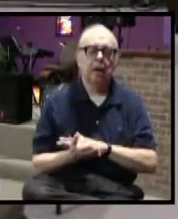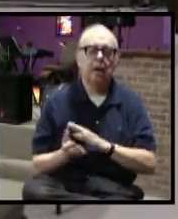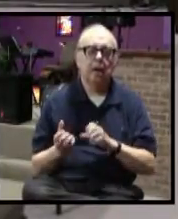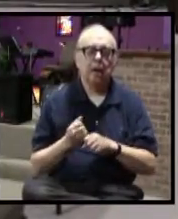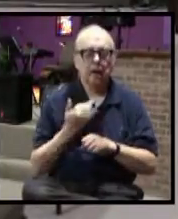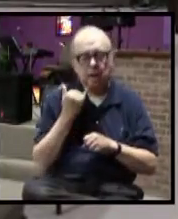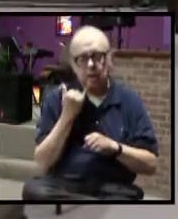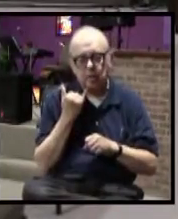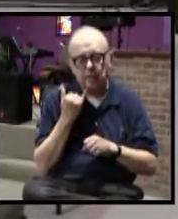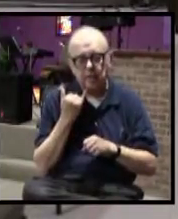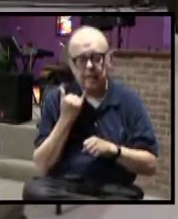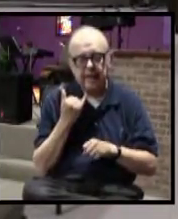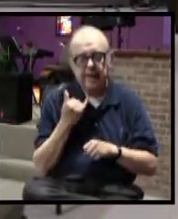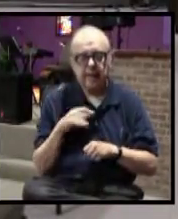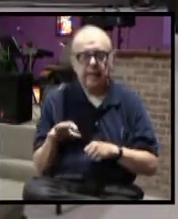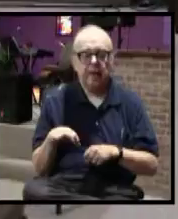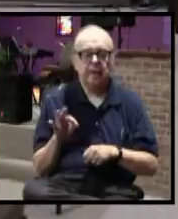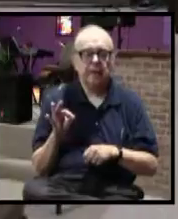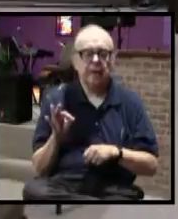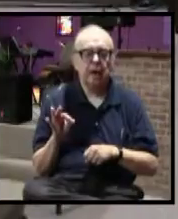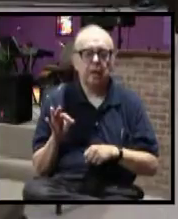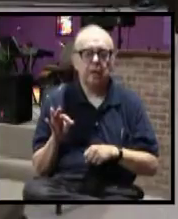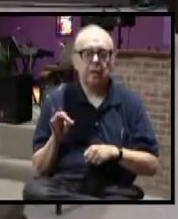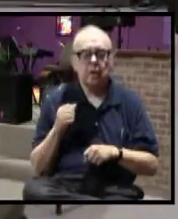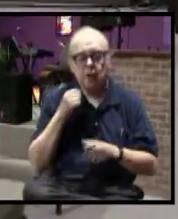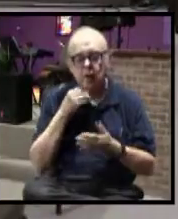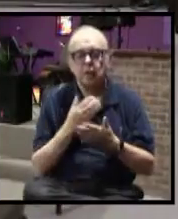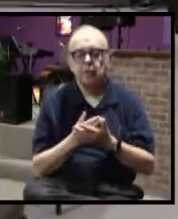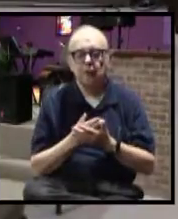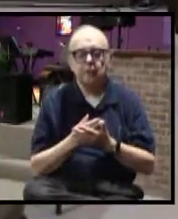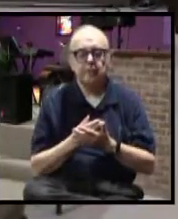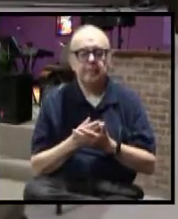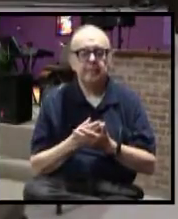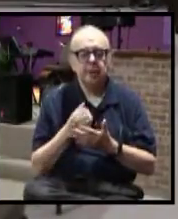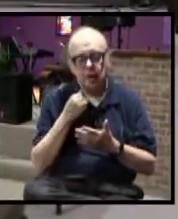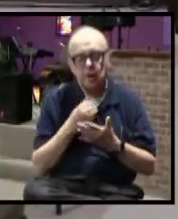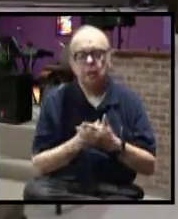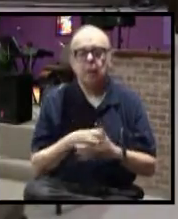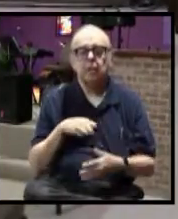And the next morning she got a call that they found her. She had OD'd.